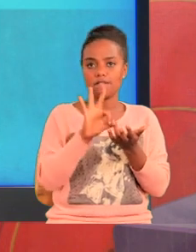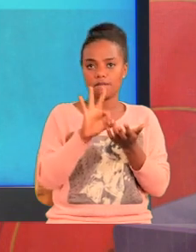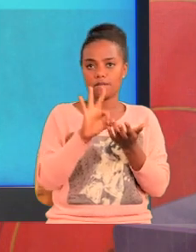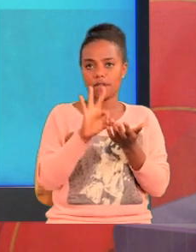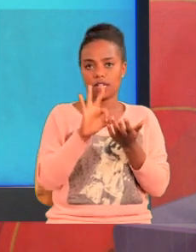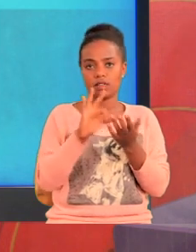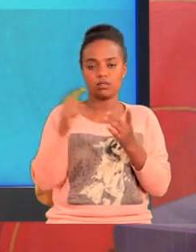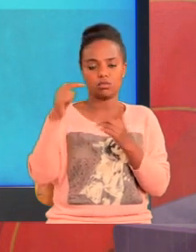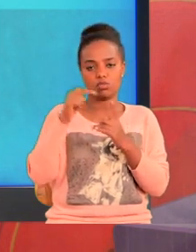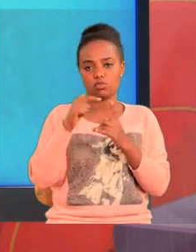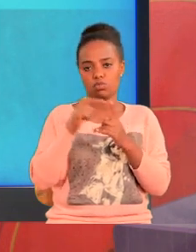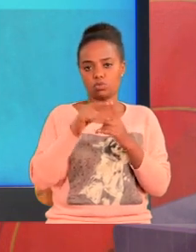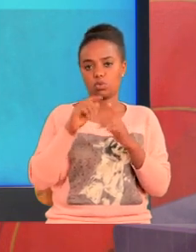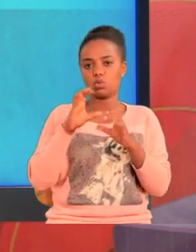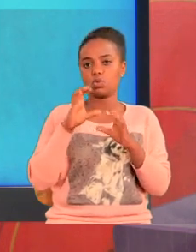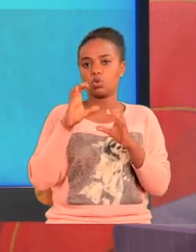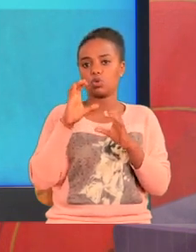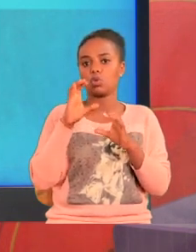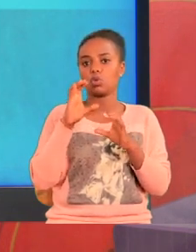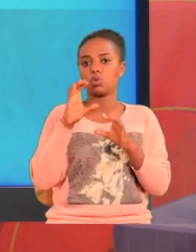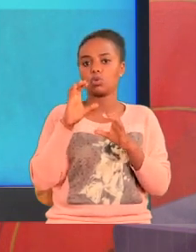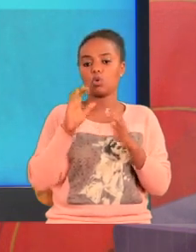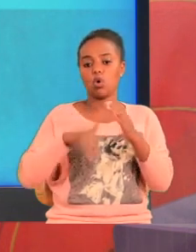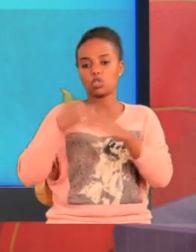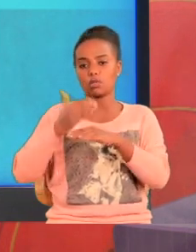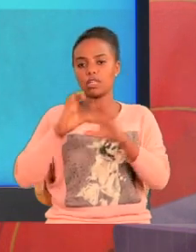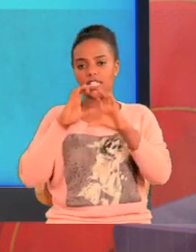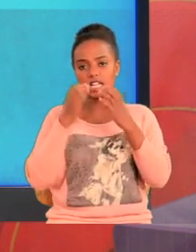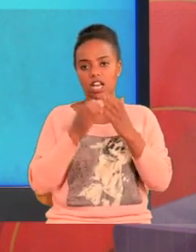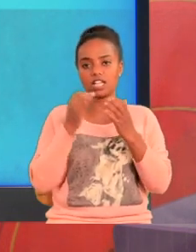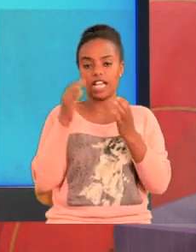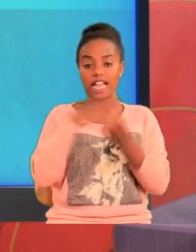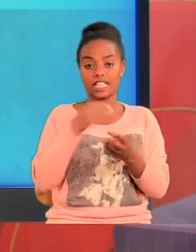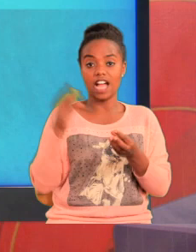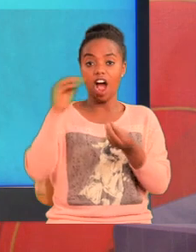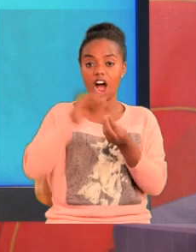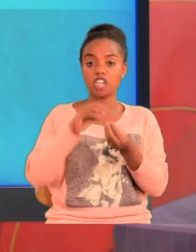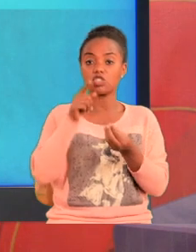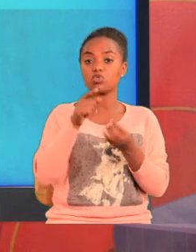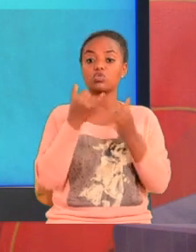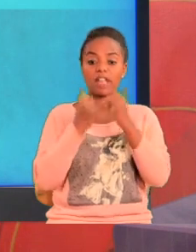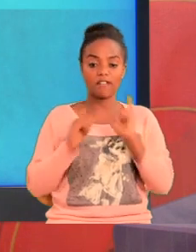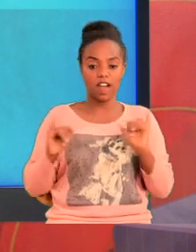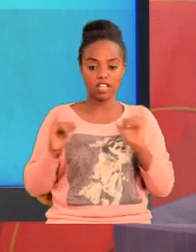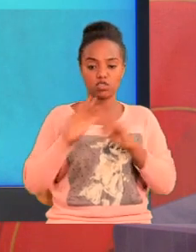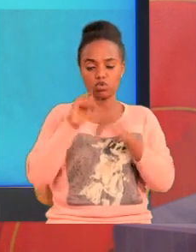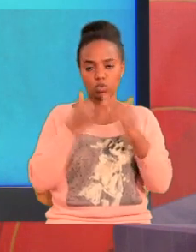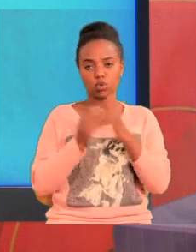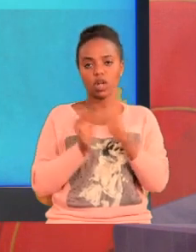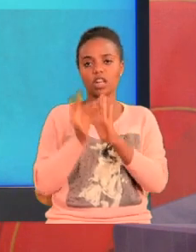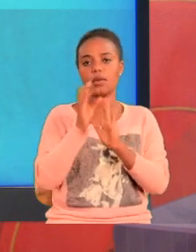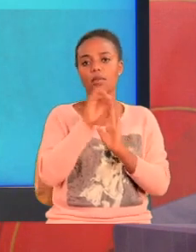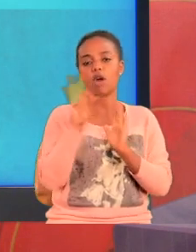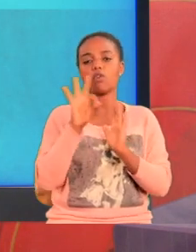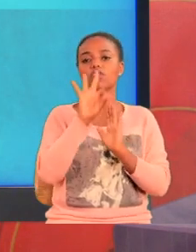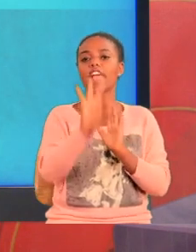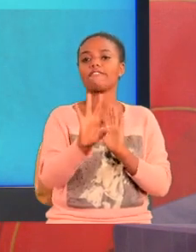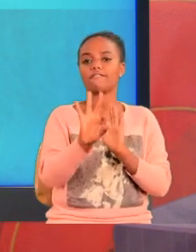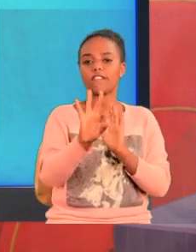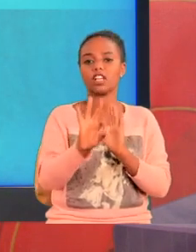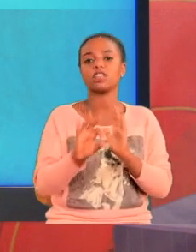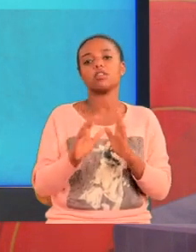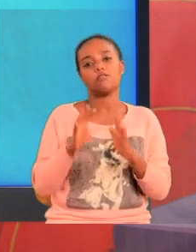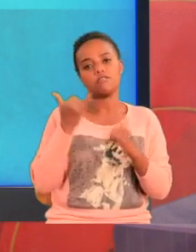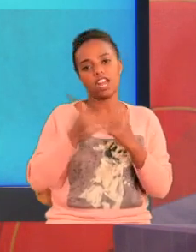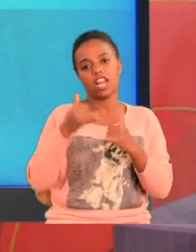corresponding class midpoint, and then you add. And you divide by, finally, you divide by the total number of frequency. So it gives you the